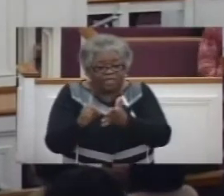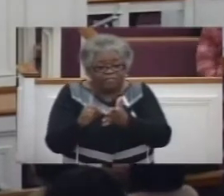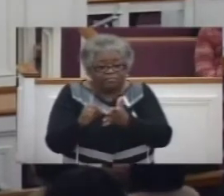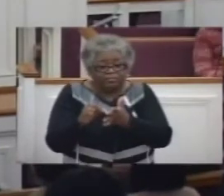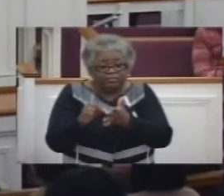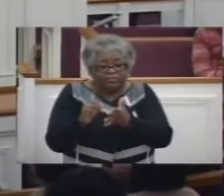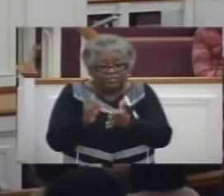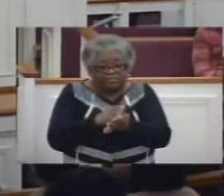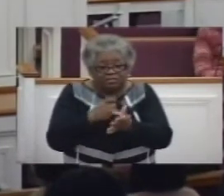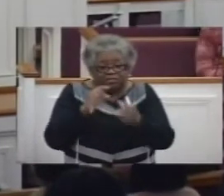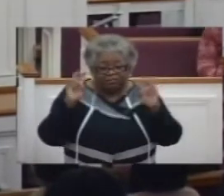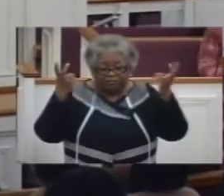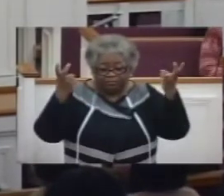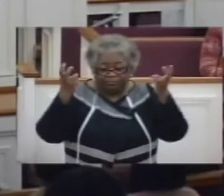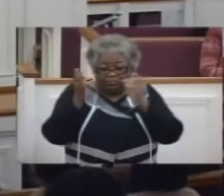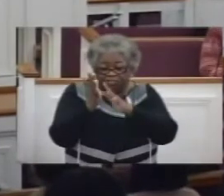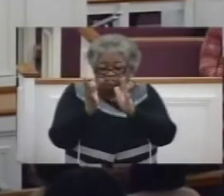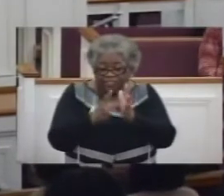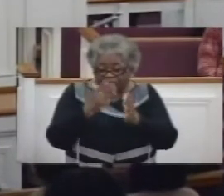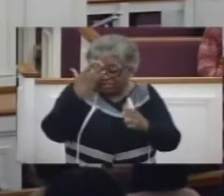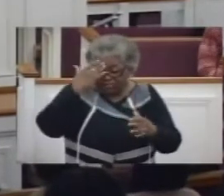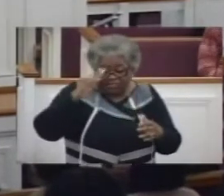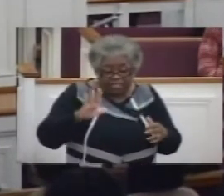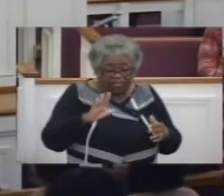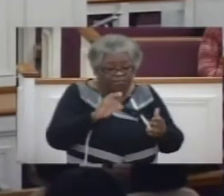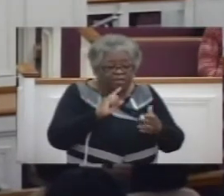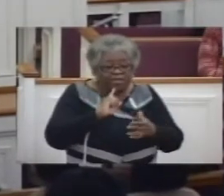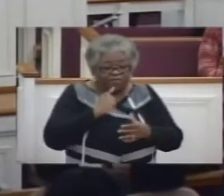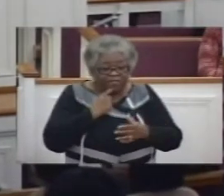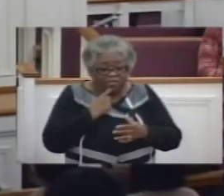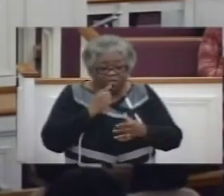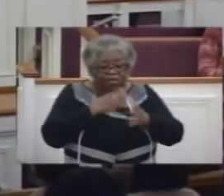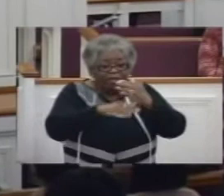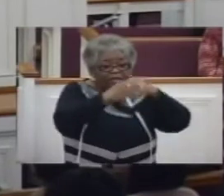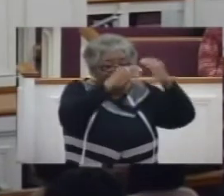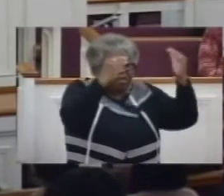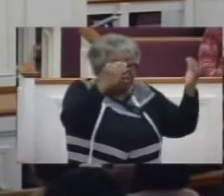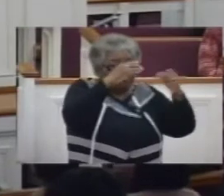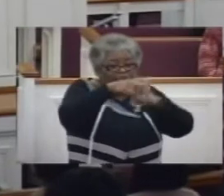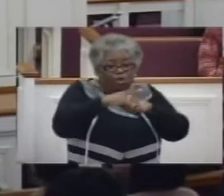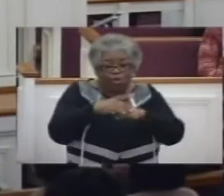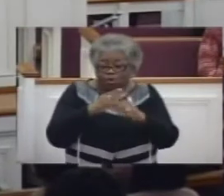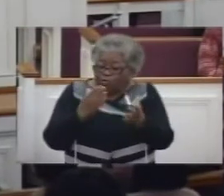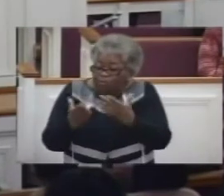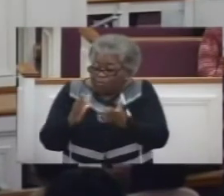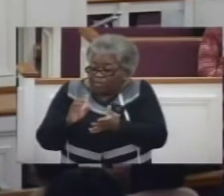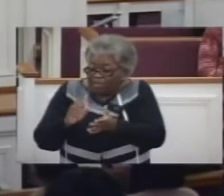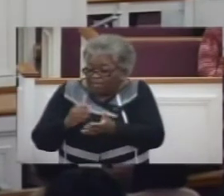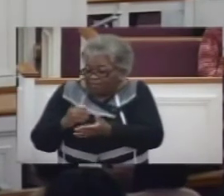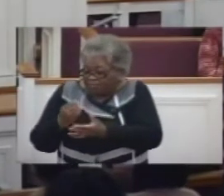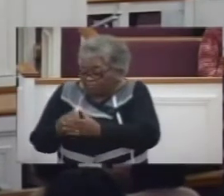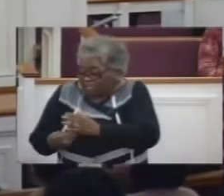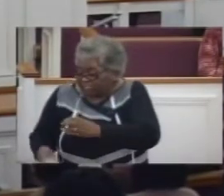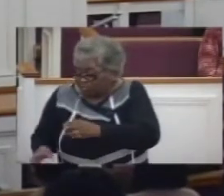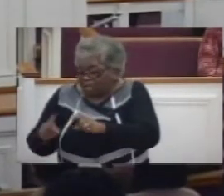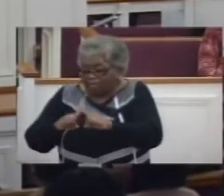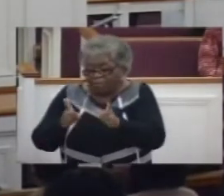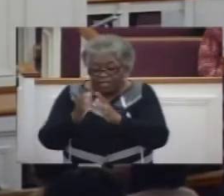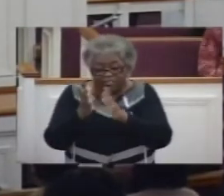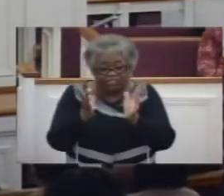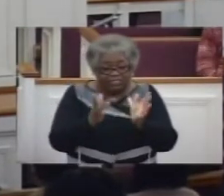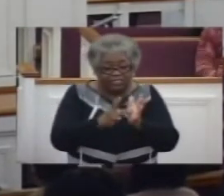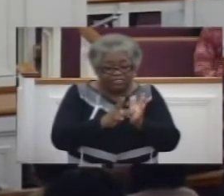Jesus never fails. Heaven and earth might pass away, but